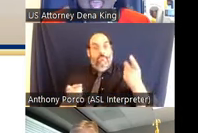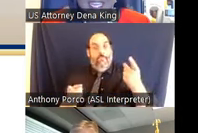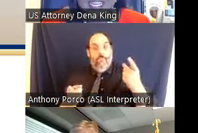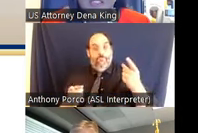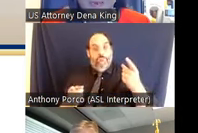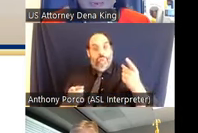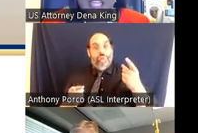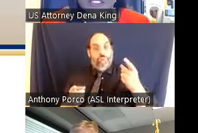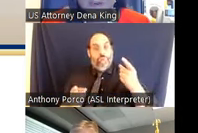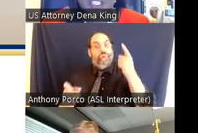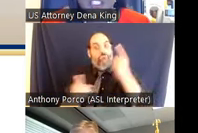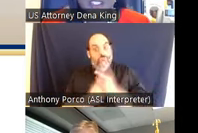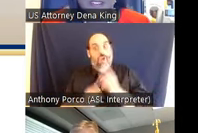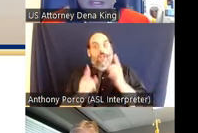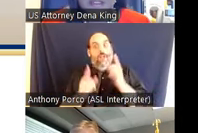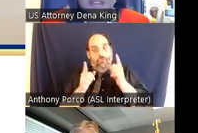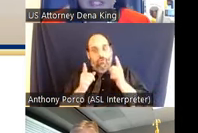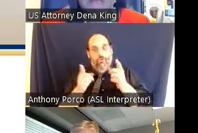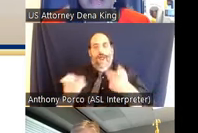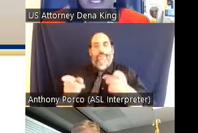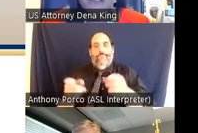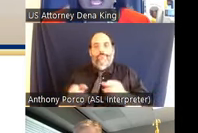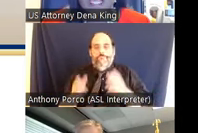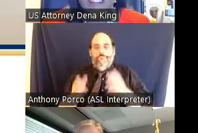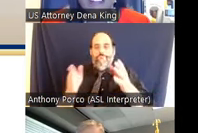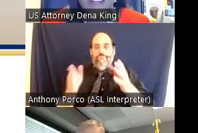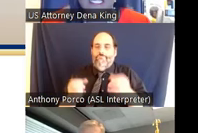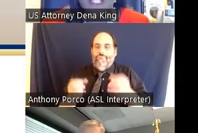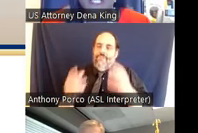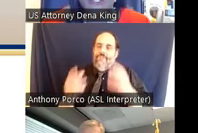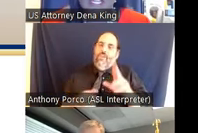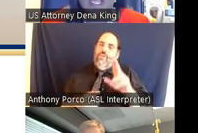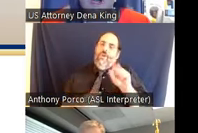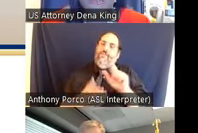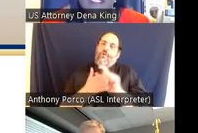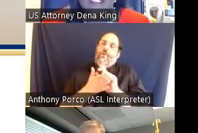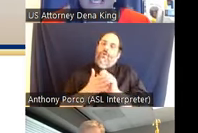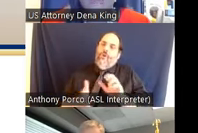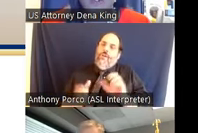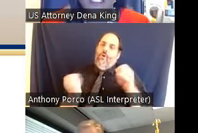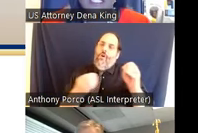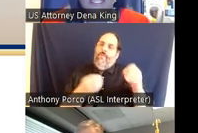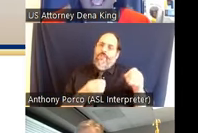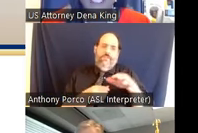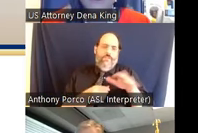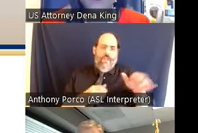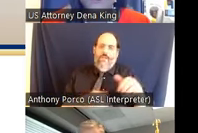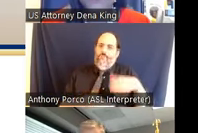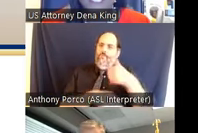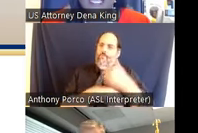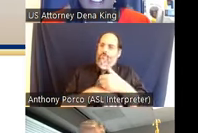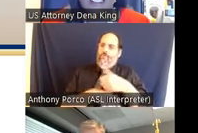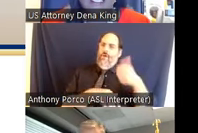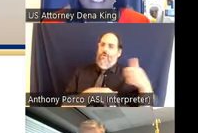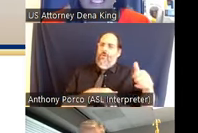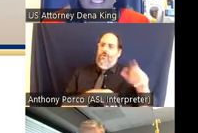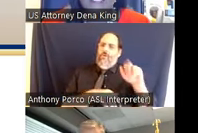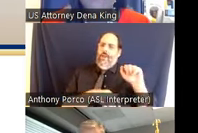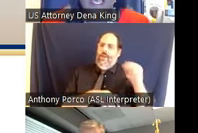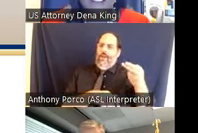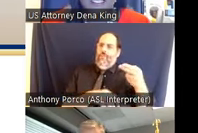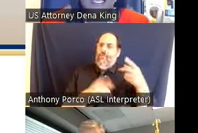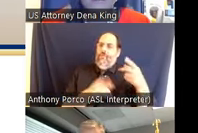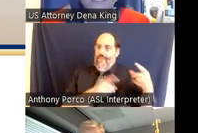things are headed in the right direction. Many United States Attorney offices have hosted additional United Against